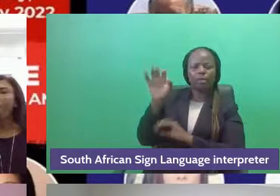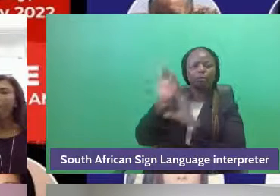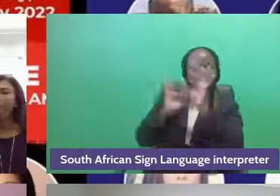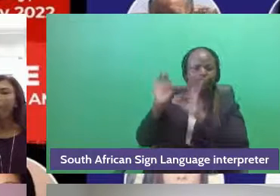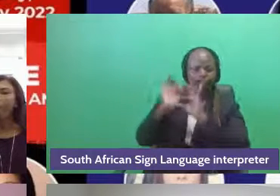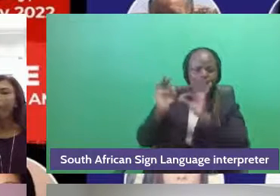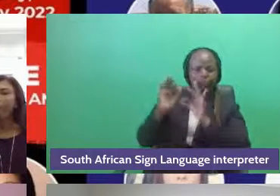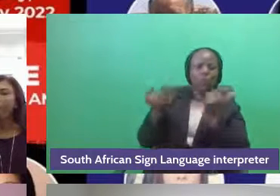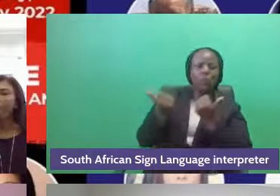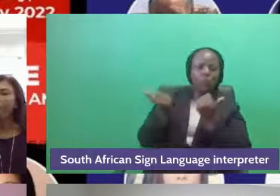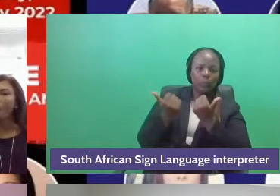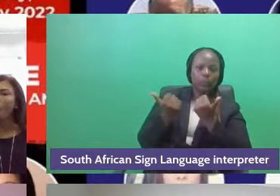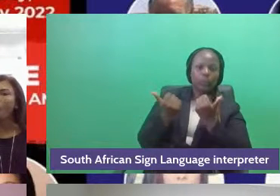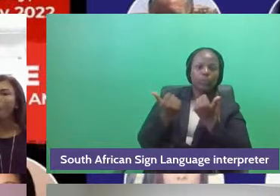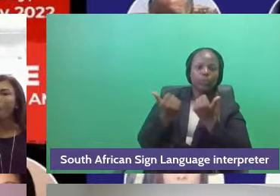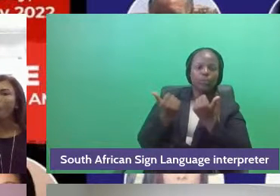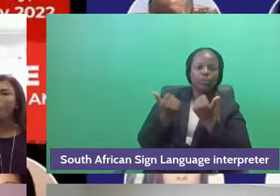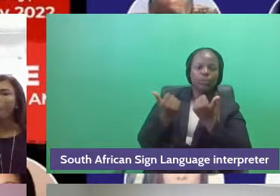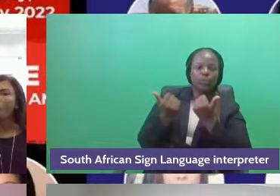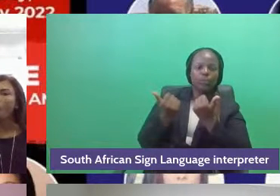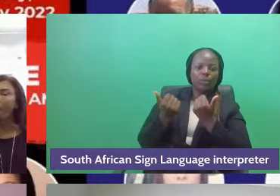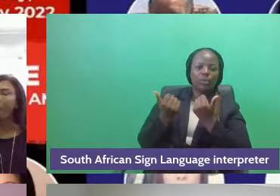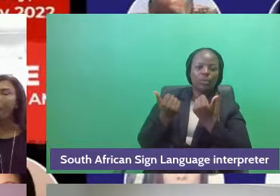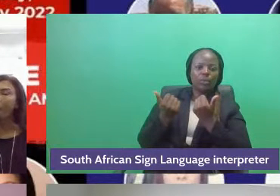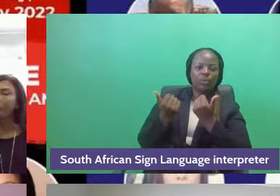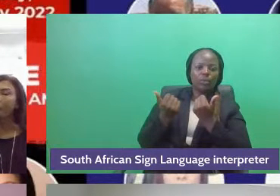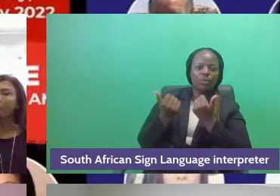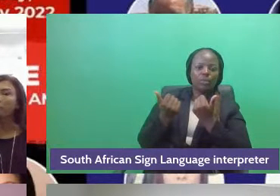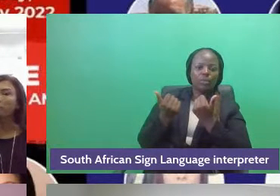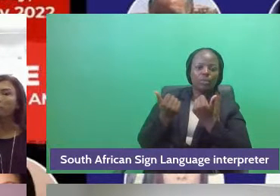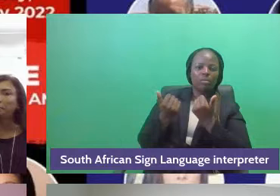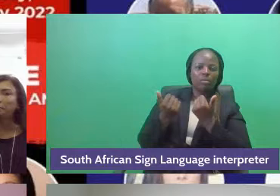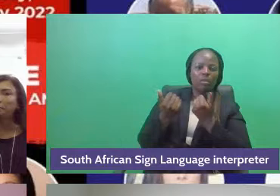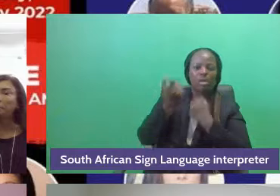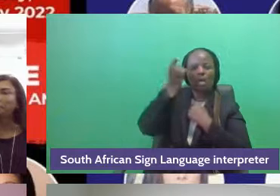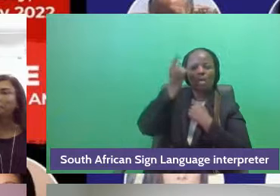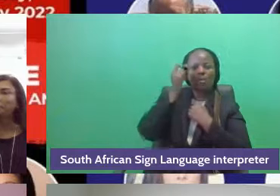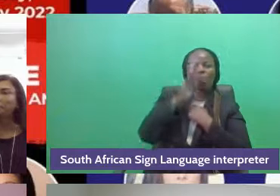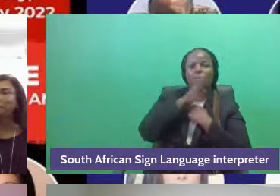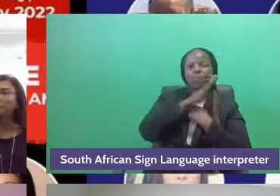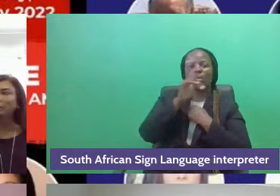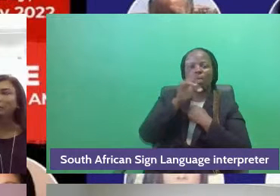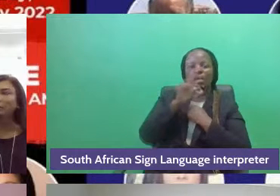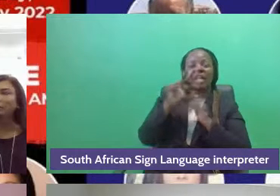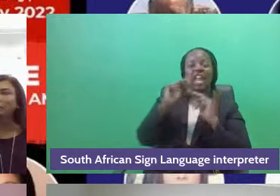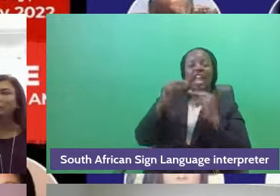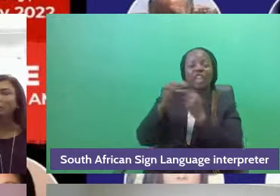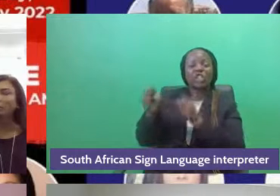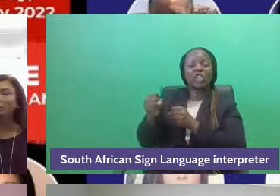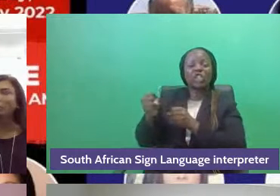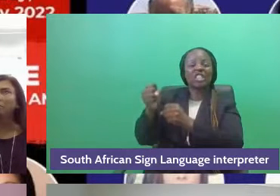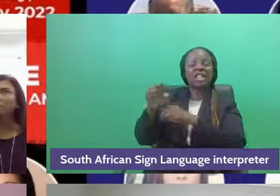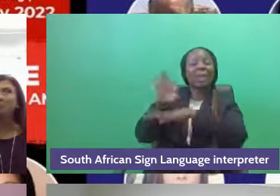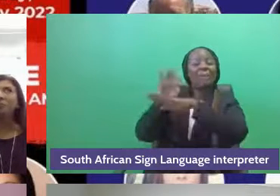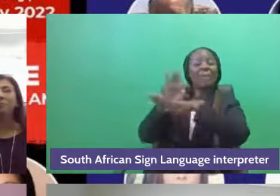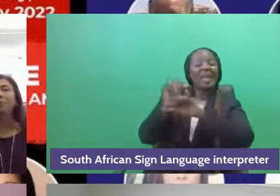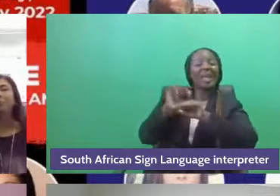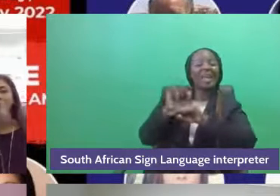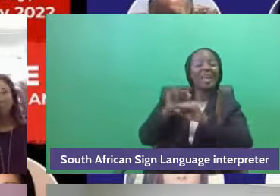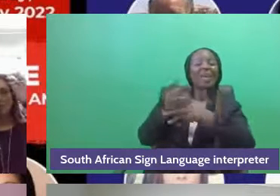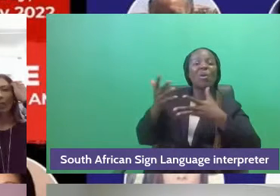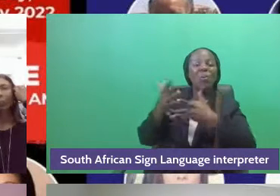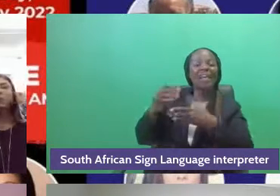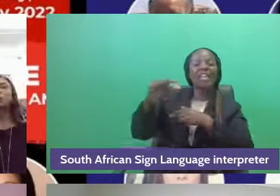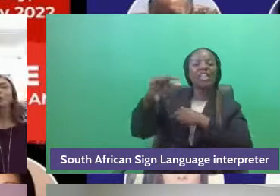clear that there was a lack of understanding of the National Strategic Plan in general on the